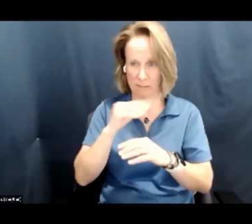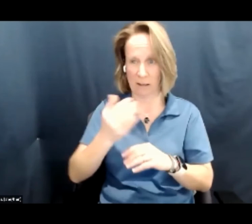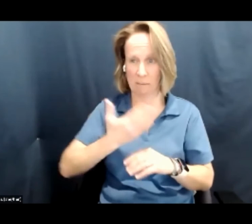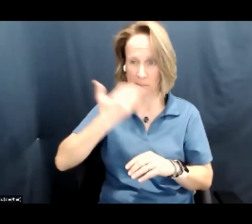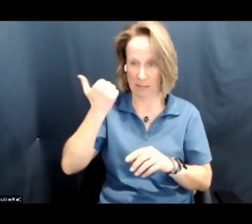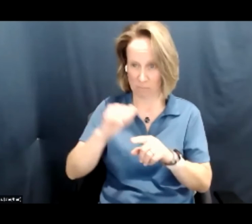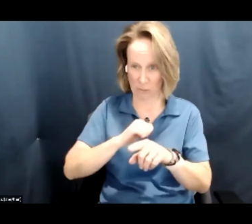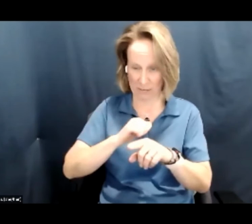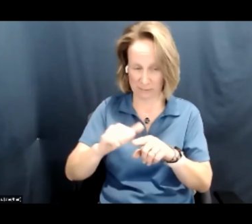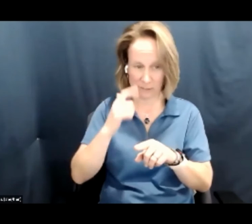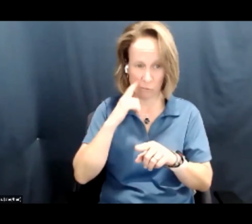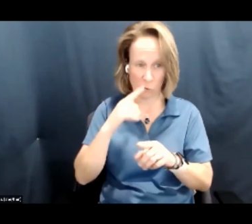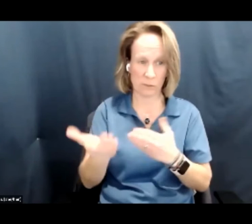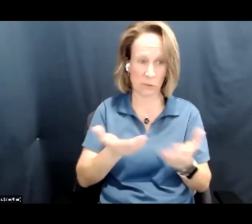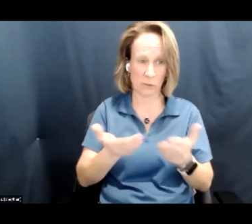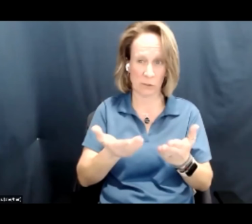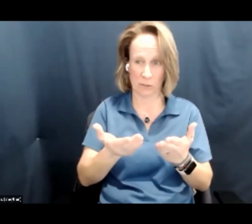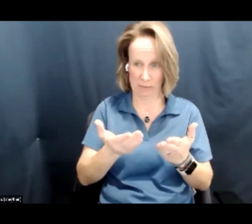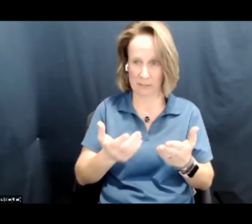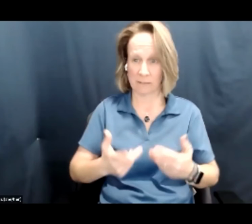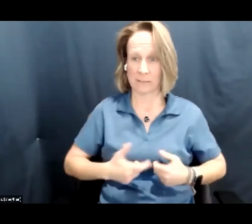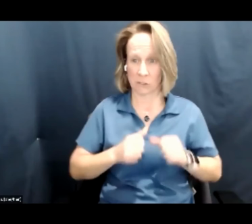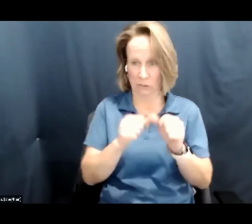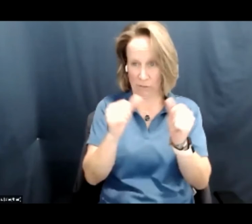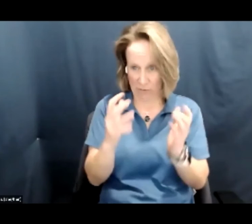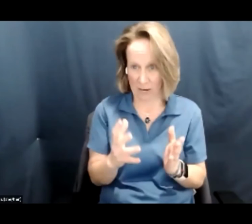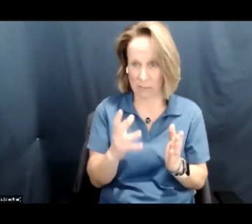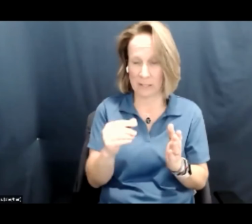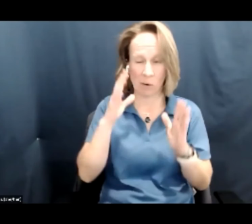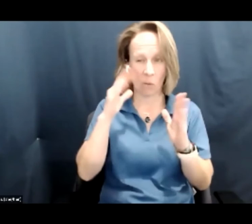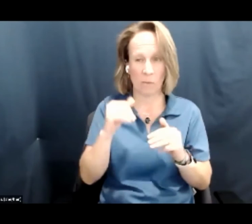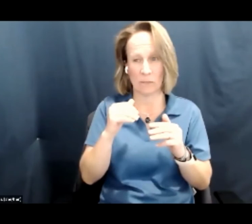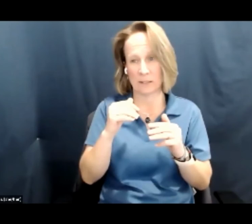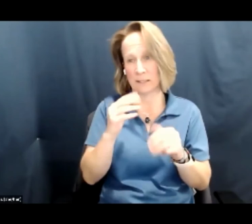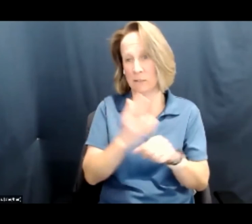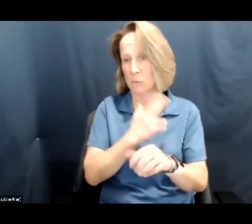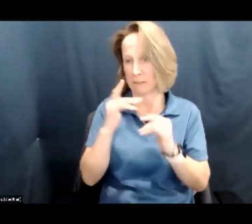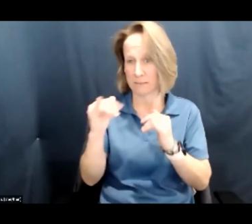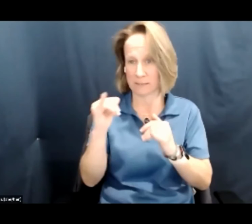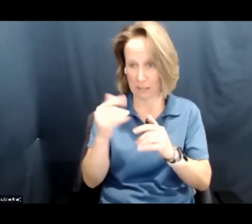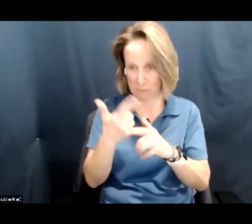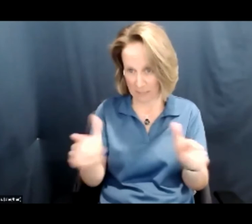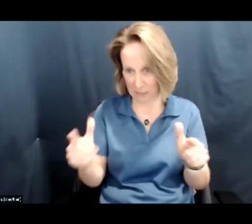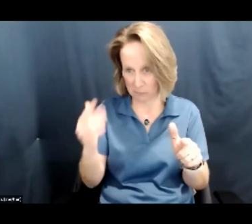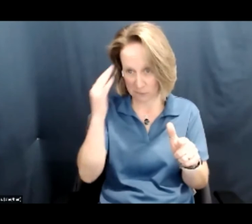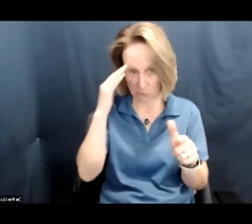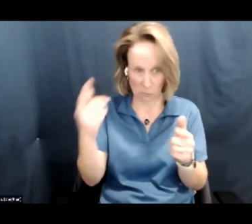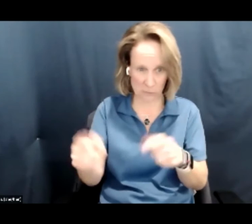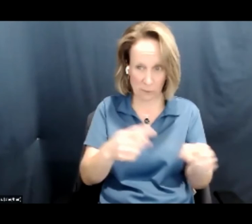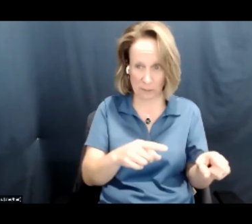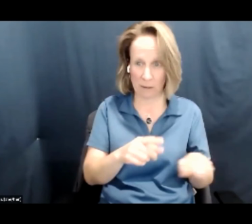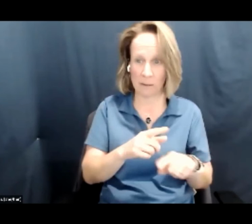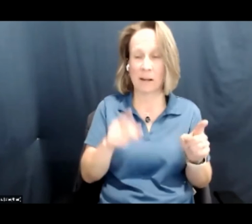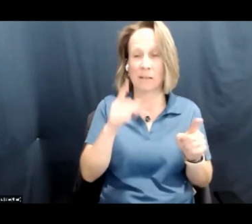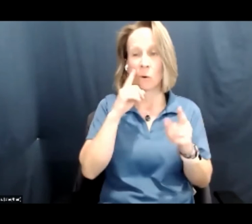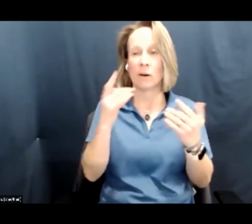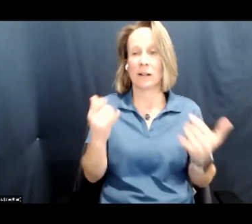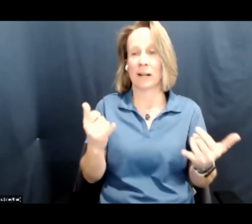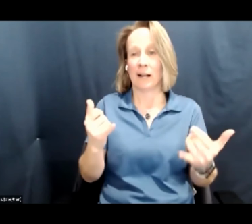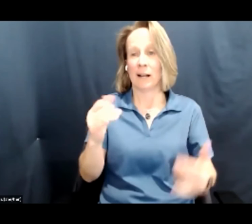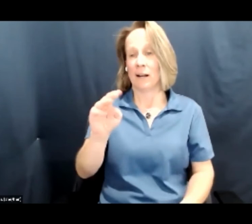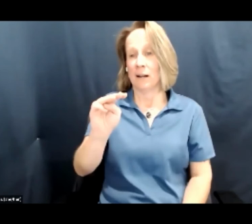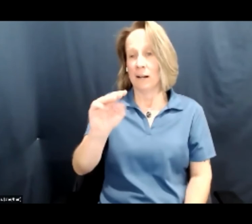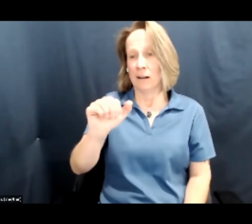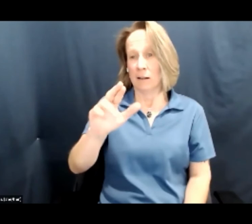survivors. So hopefully everyone will be on the same page with the language and we'll know what's going on. But for now, Marley's going to put the evaluation in the